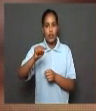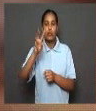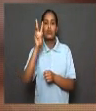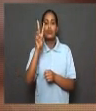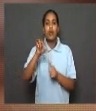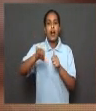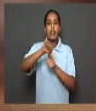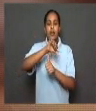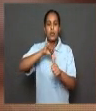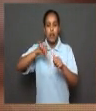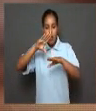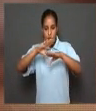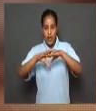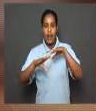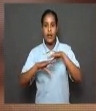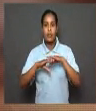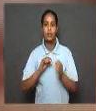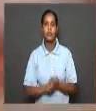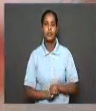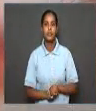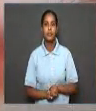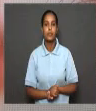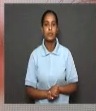two atoms overlap.